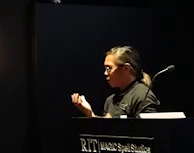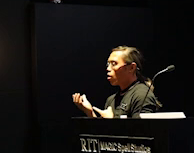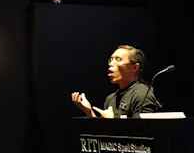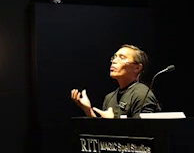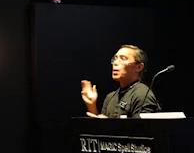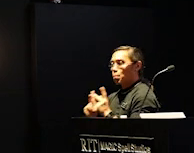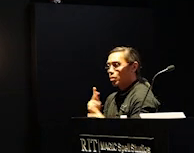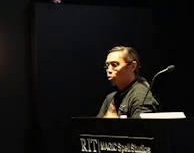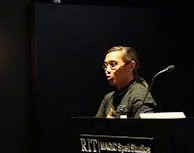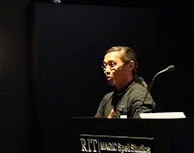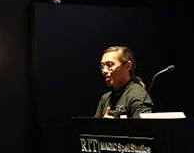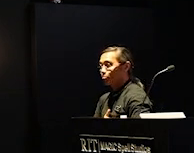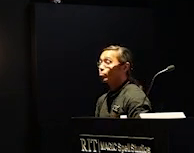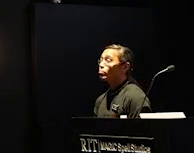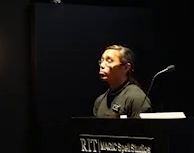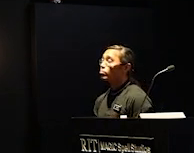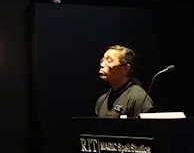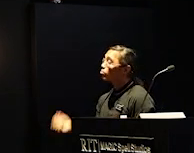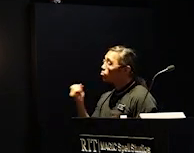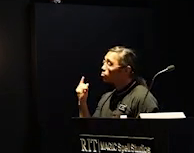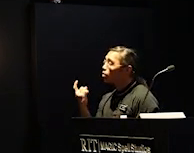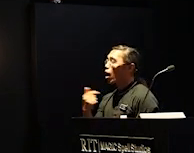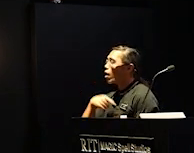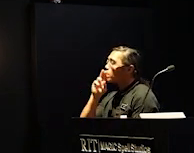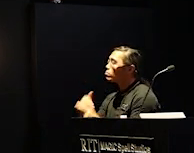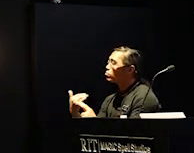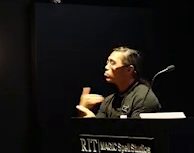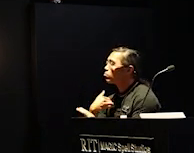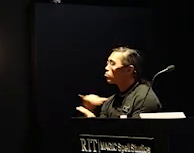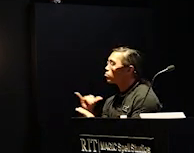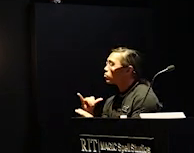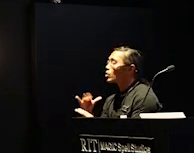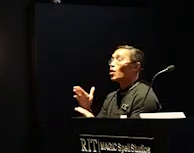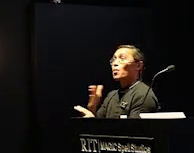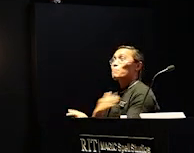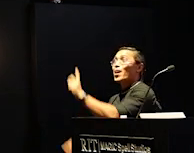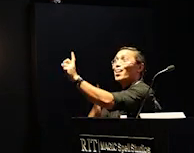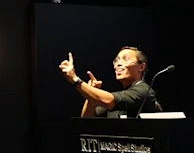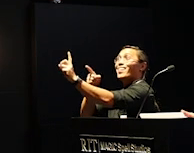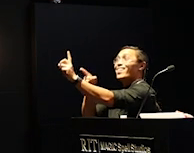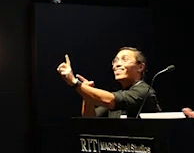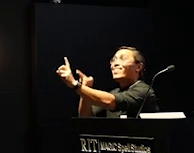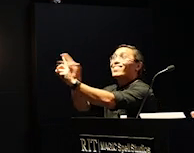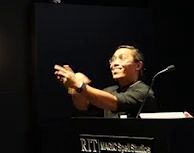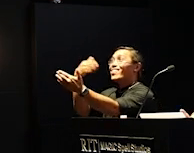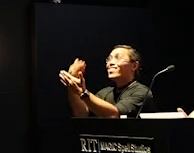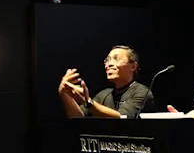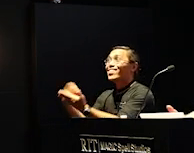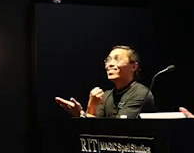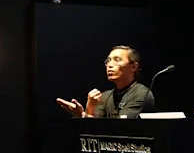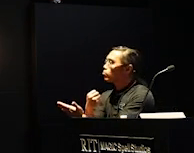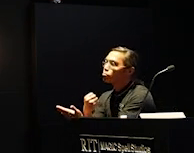I wasn't on a very likely path to get where I am, I guess, because I learned that I had